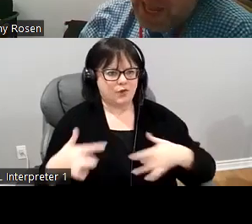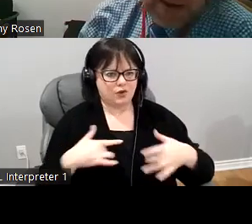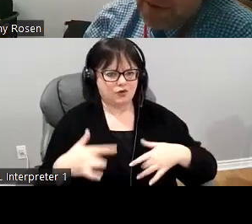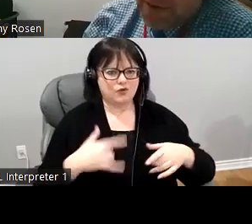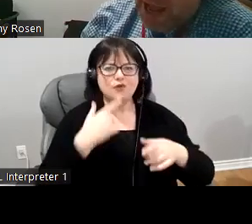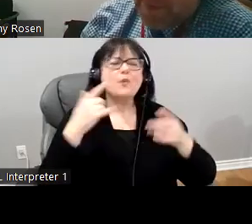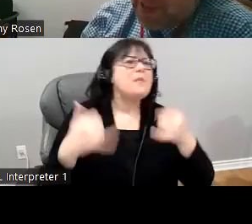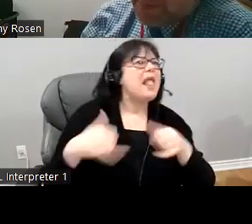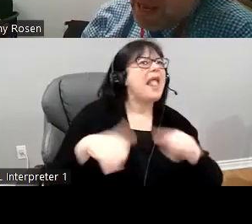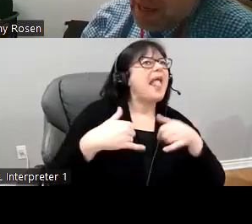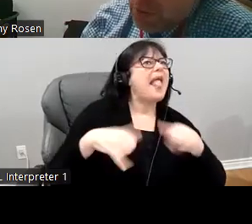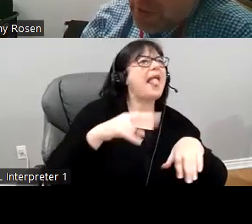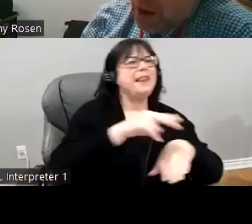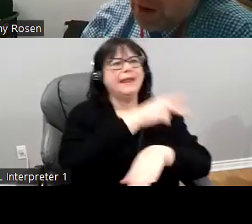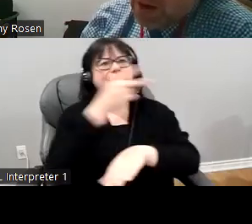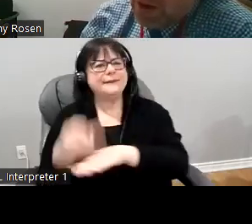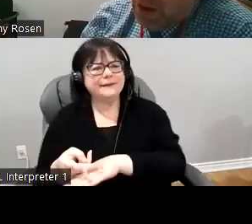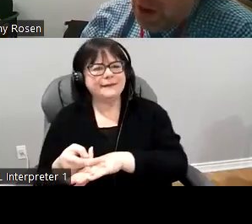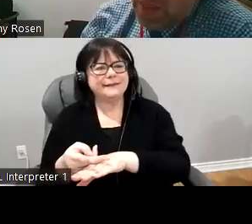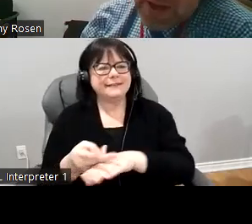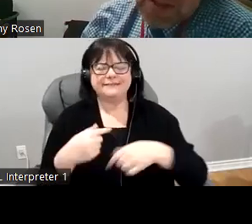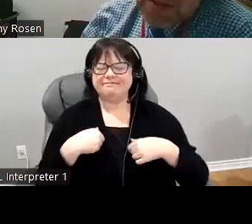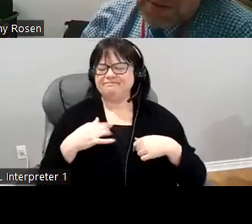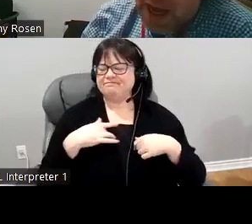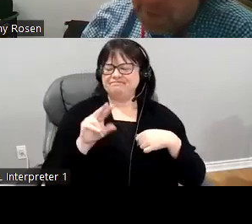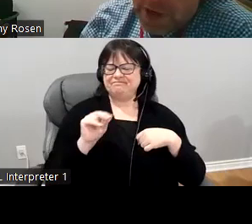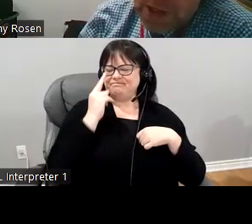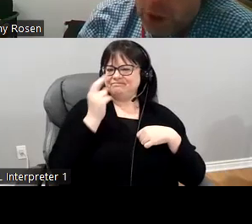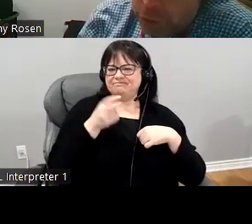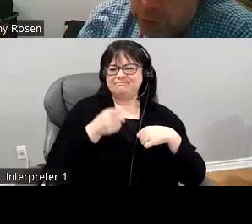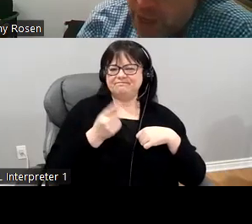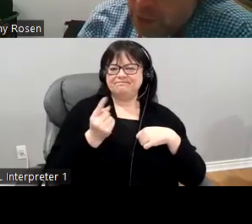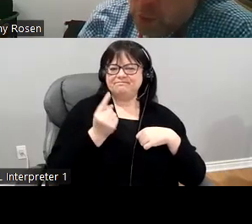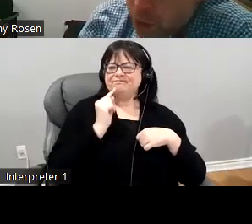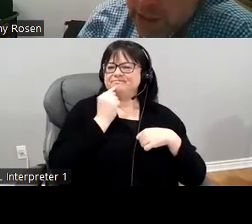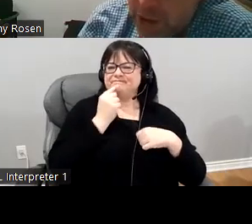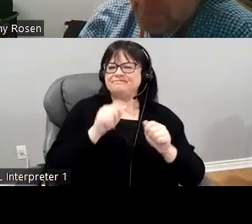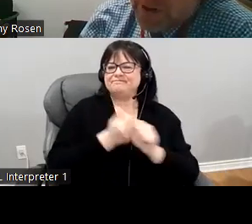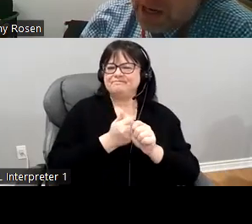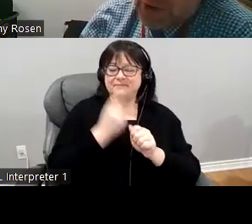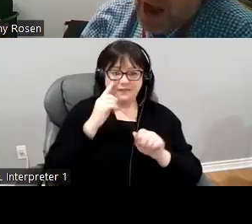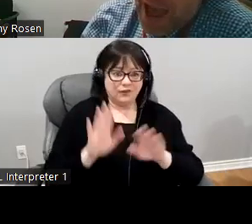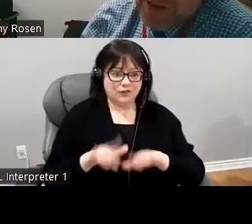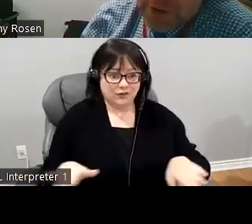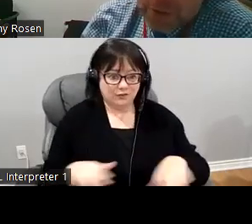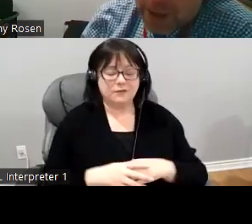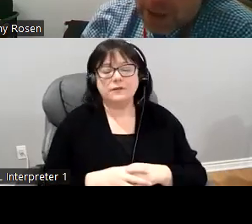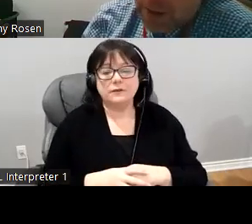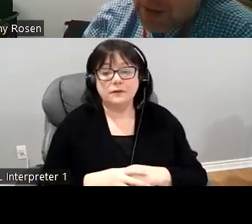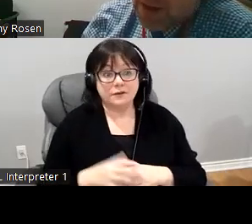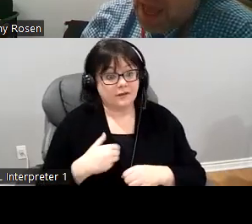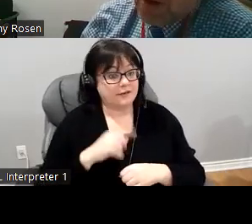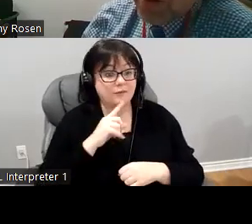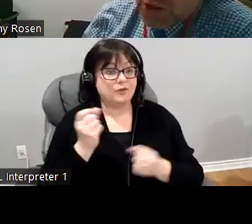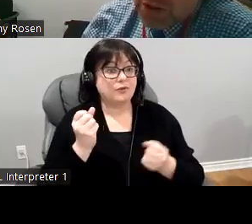bars. Again, I feel like many of you that are on this conference also either work in child protection or have in your